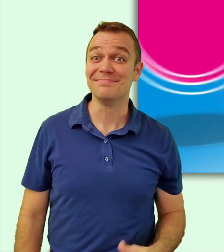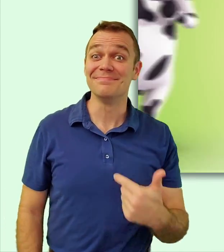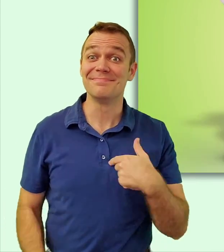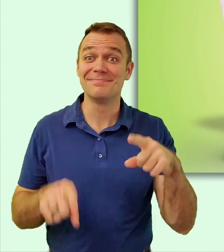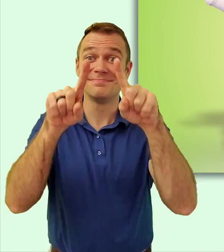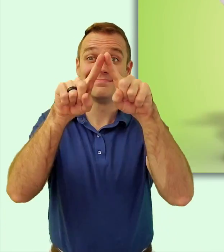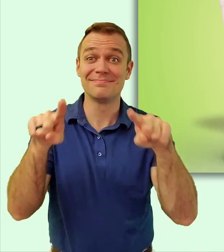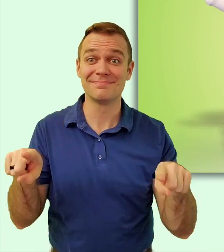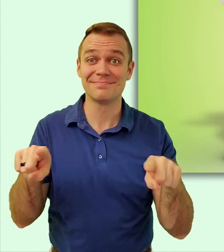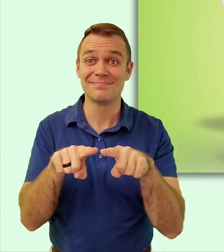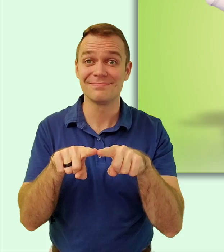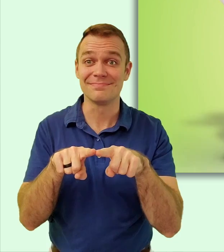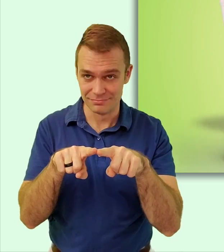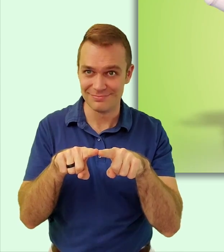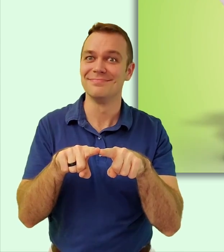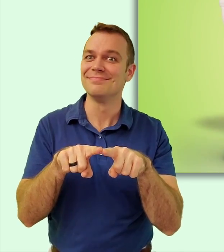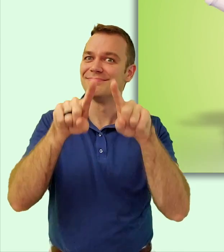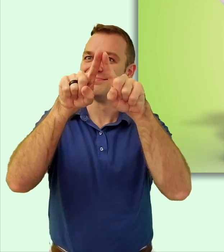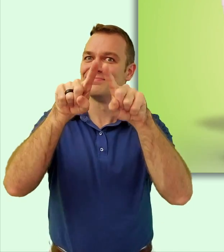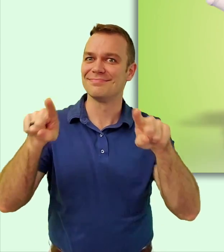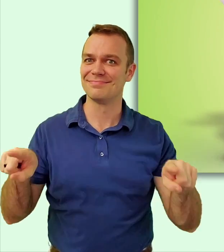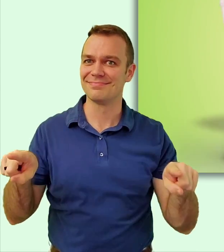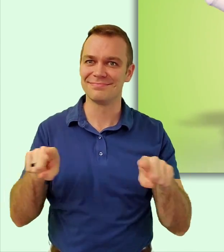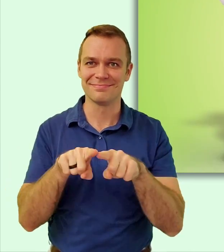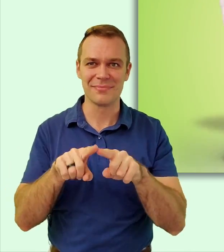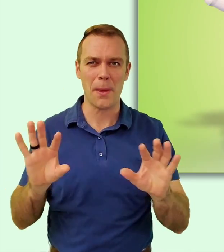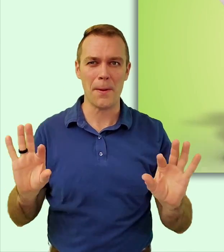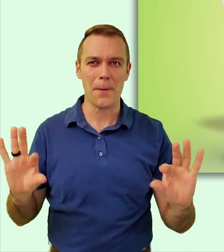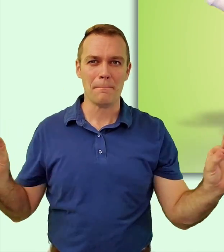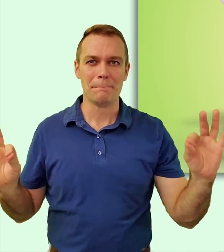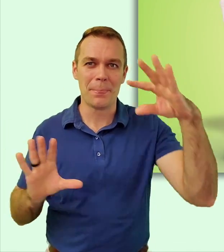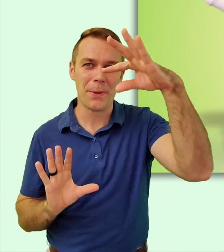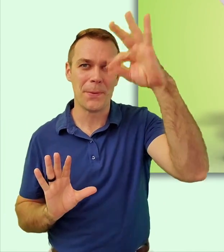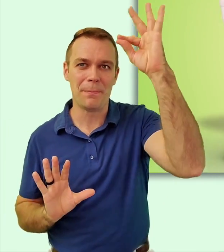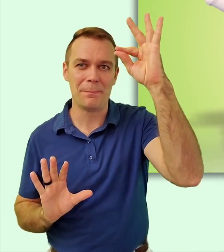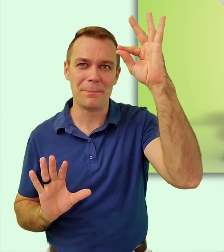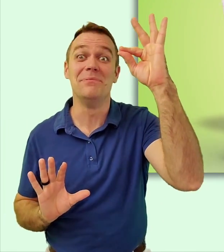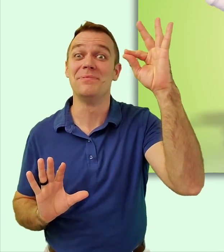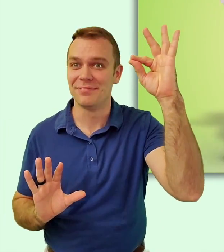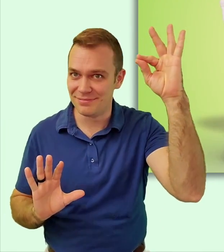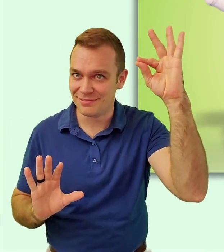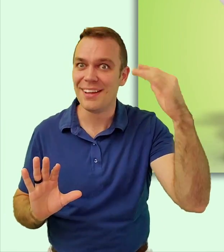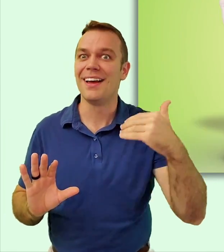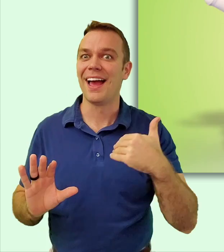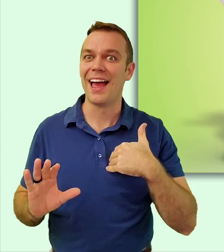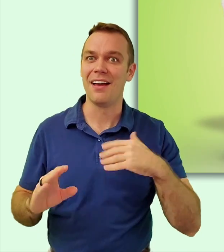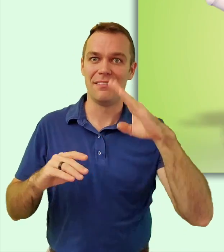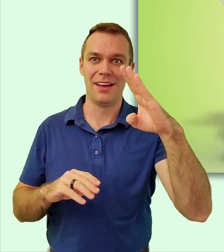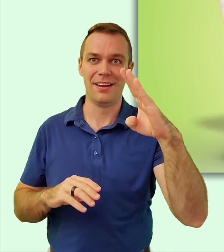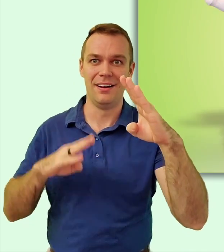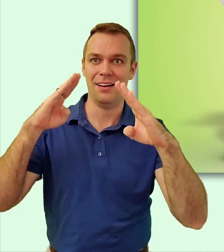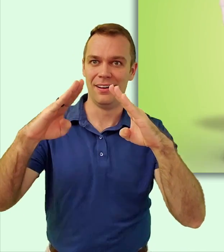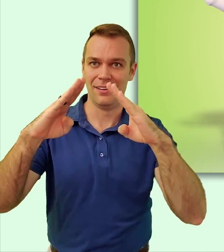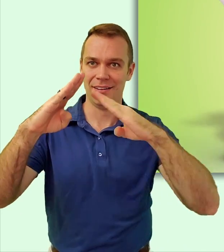round. I'm a triangle, triangle. I'm a pointy little shape. I